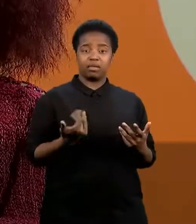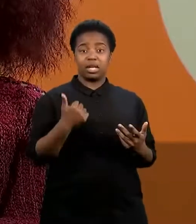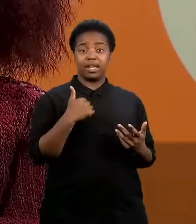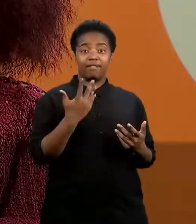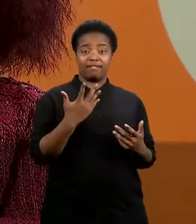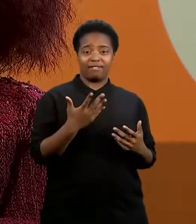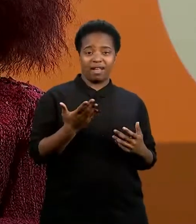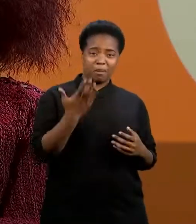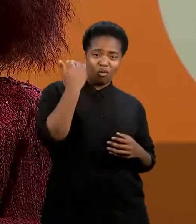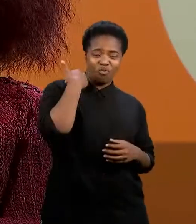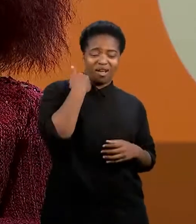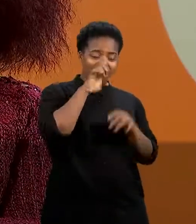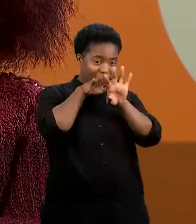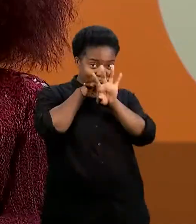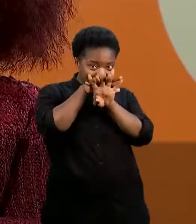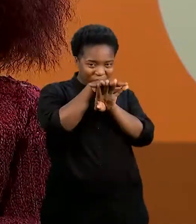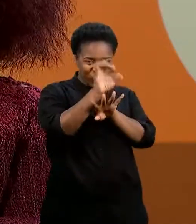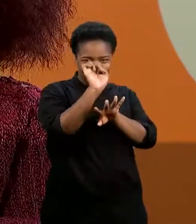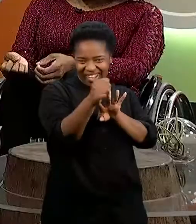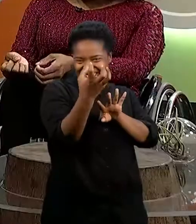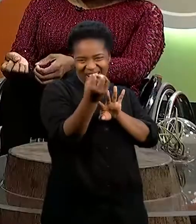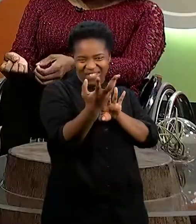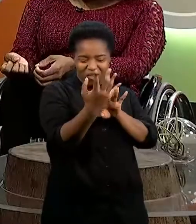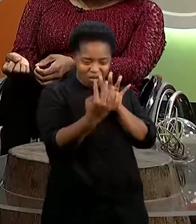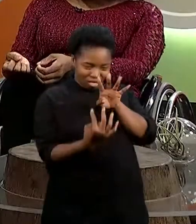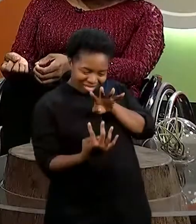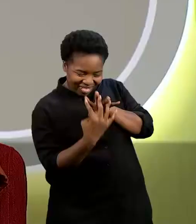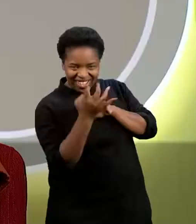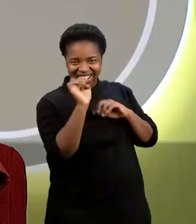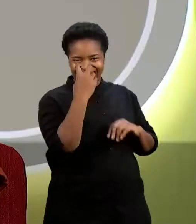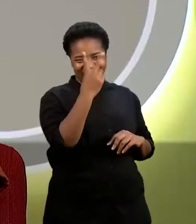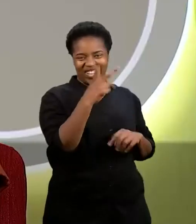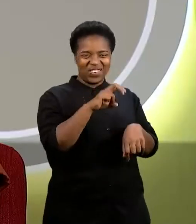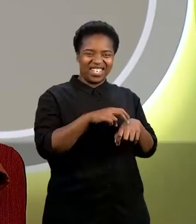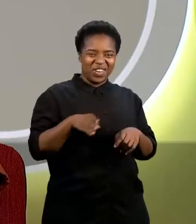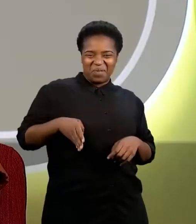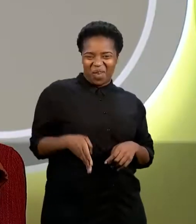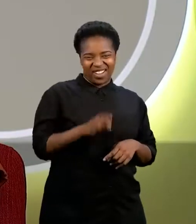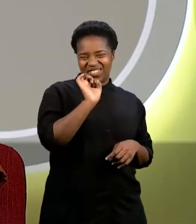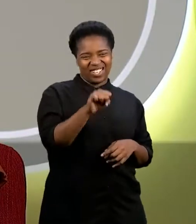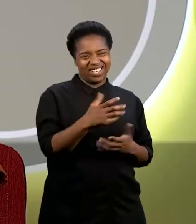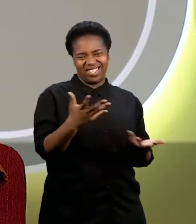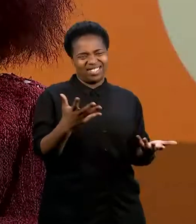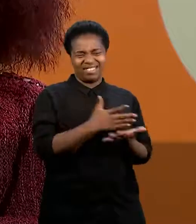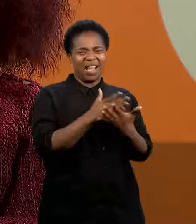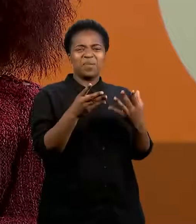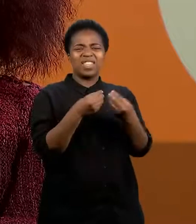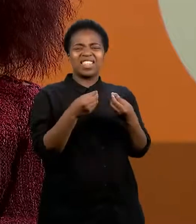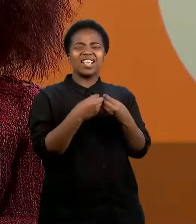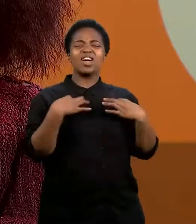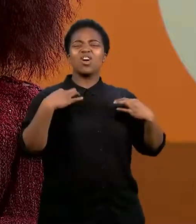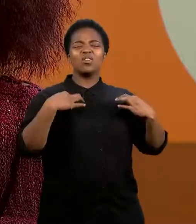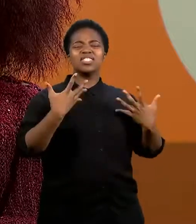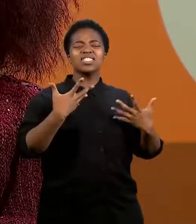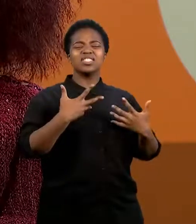unless your wheelchair had a see-through behind or a see-through bottom. Then you'll need those pockets. So like some of the things